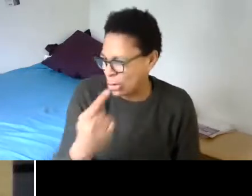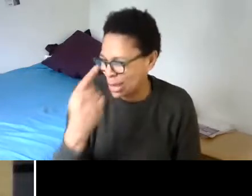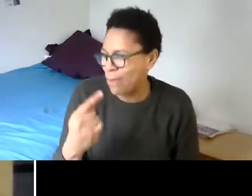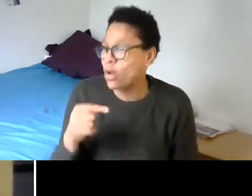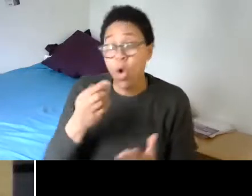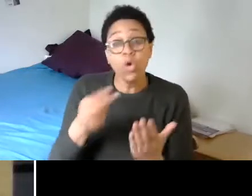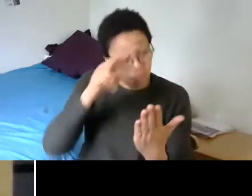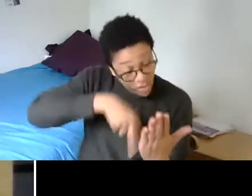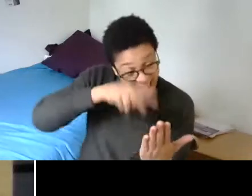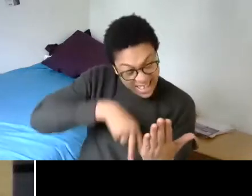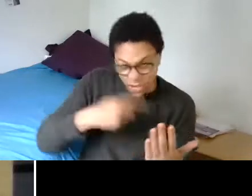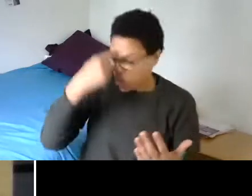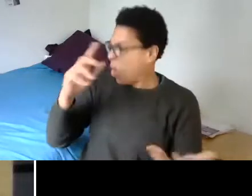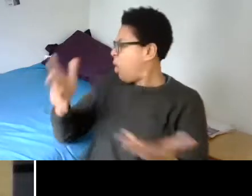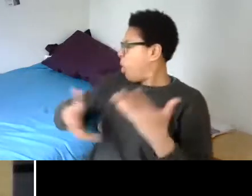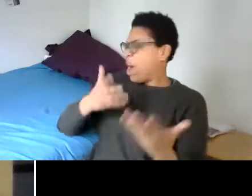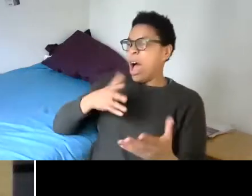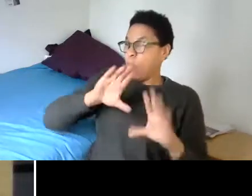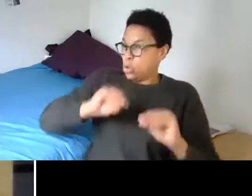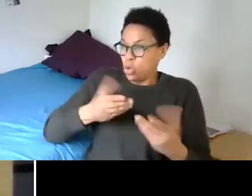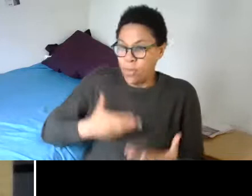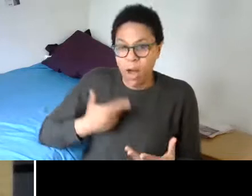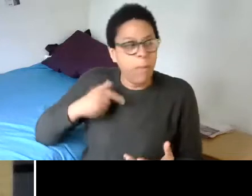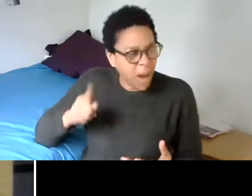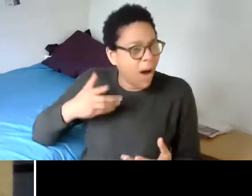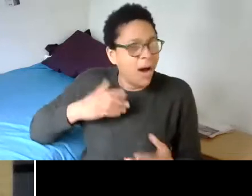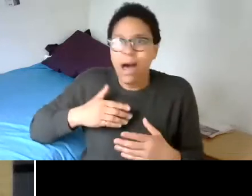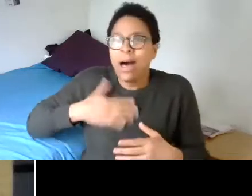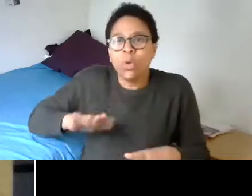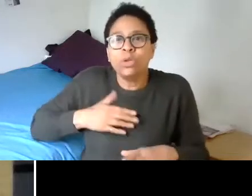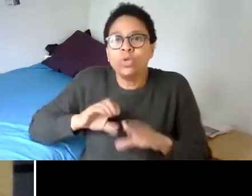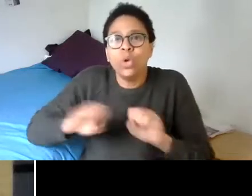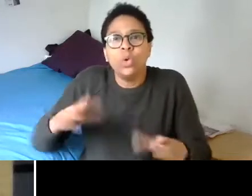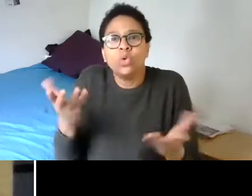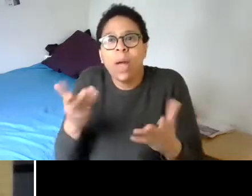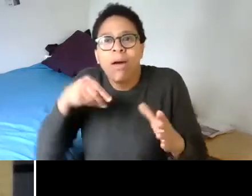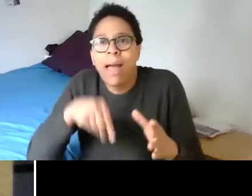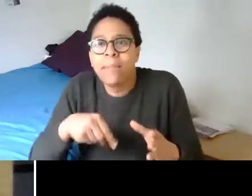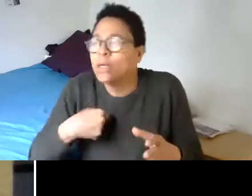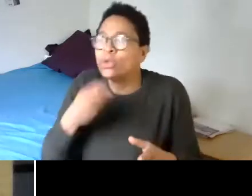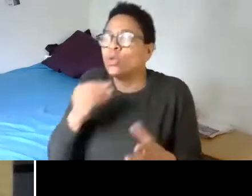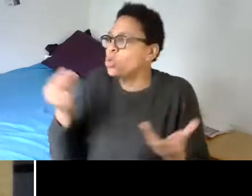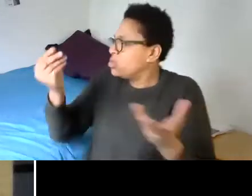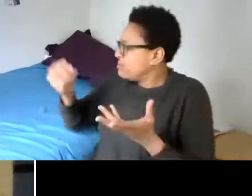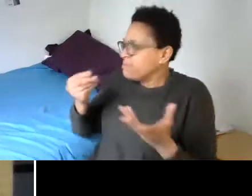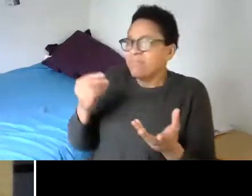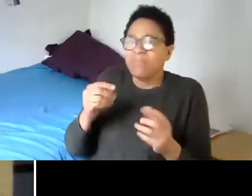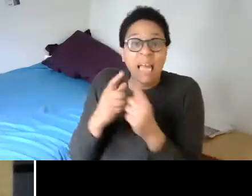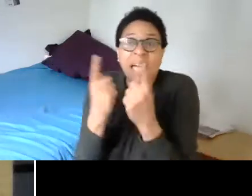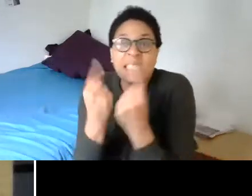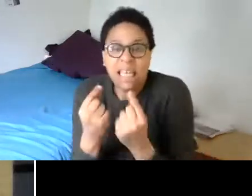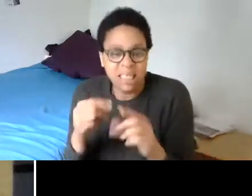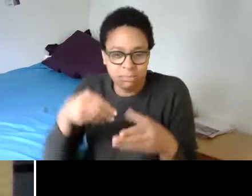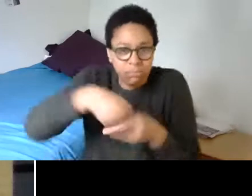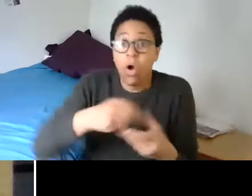tickets littered throughout your books. And actually, in terms of other items we found in the books, we found 18th century business card for a